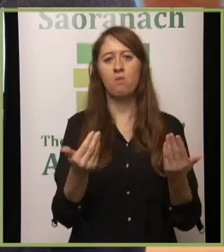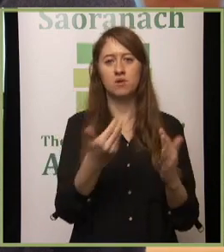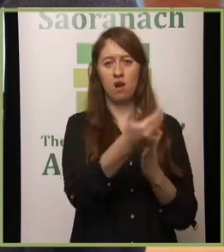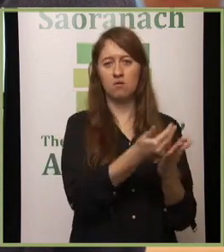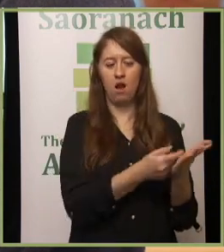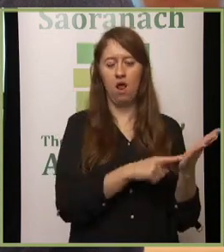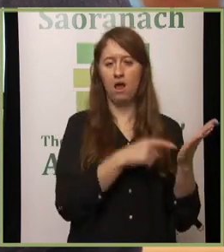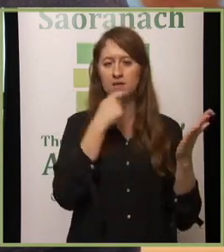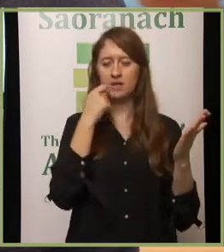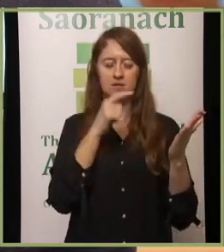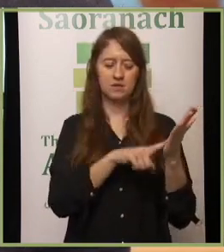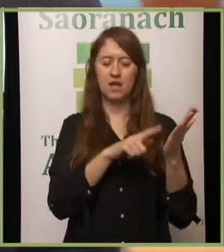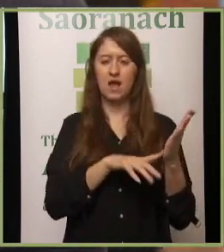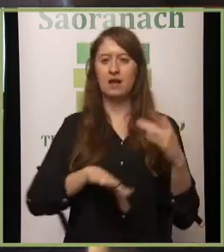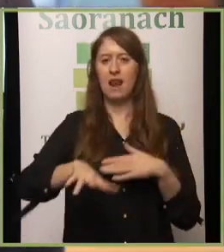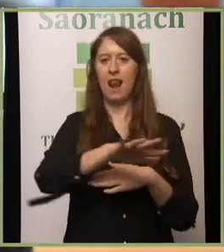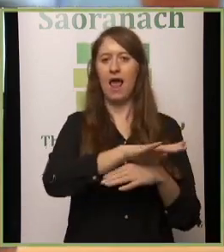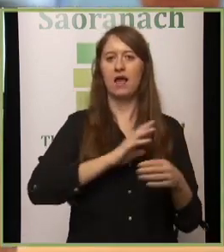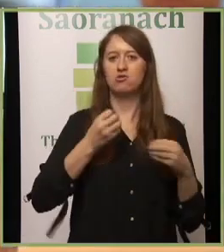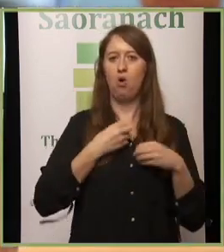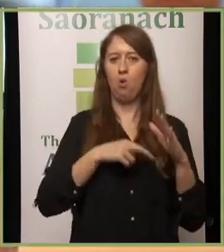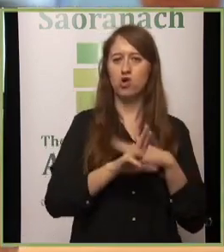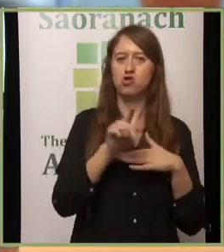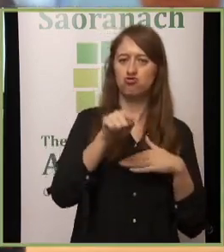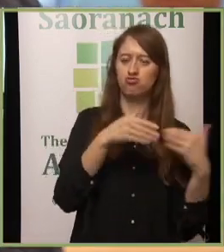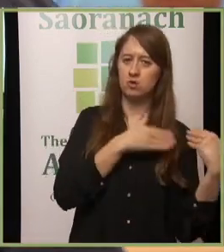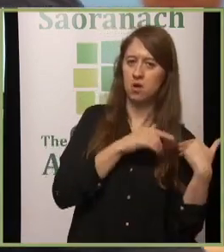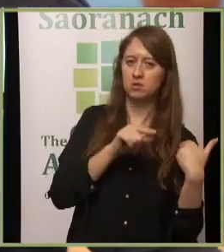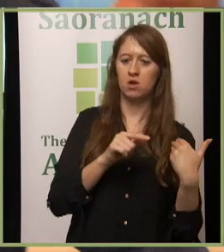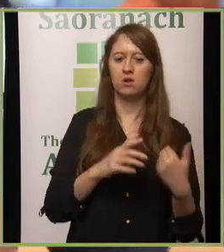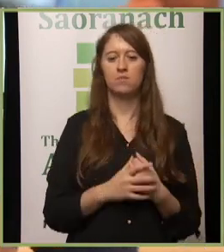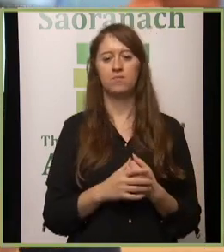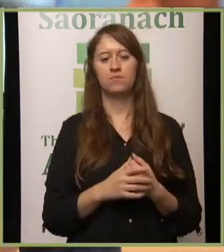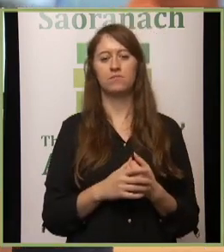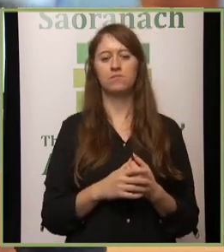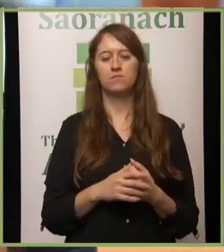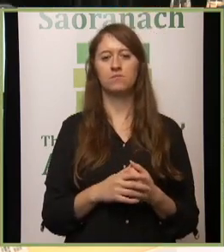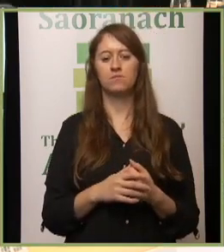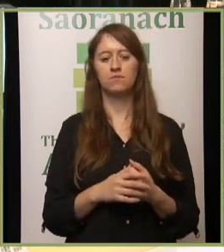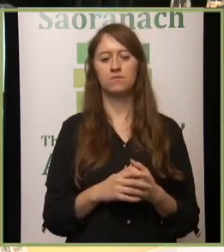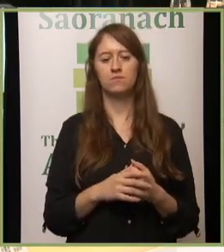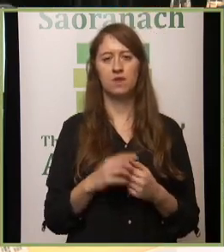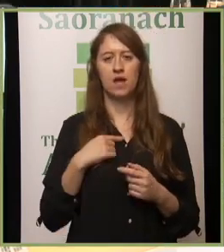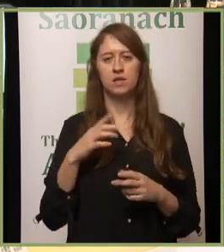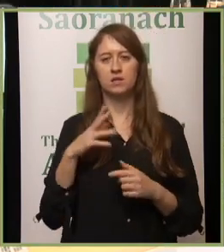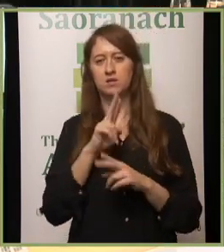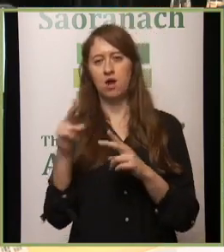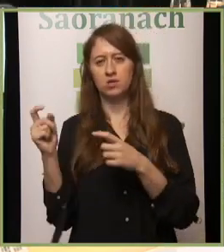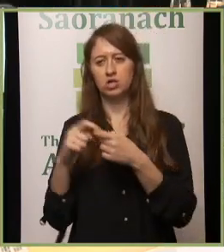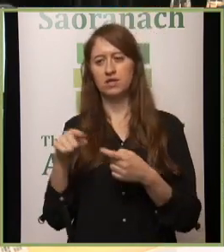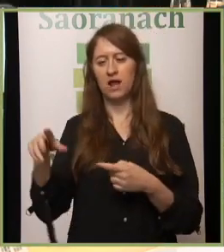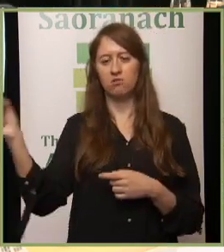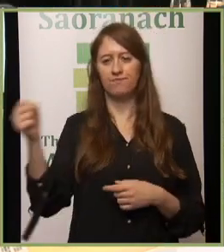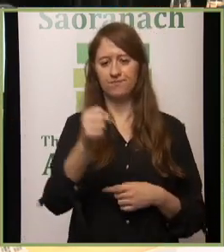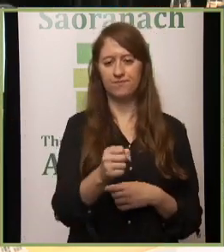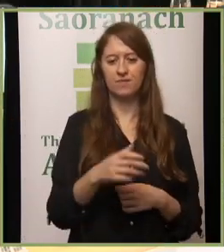the landowner who is responsible. They're only being hired in. Thanks, Kenneth. Yeah, I think the wording